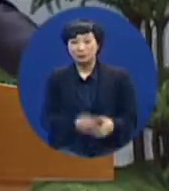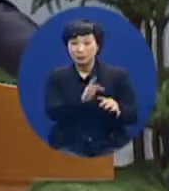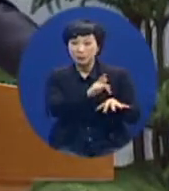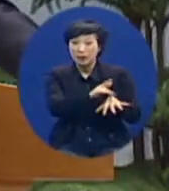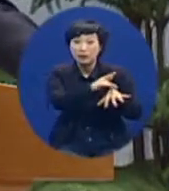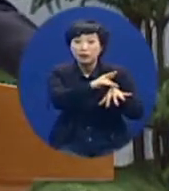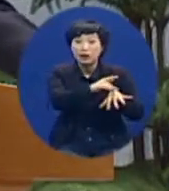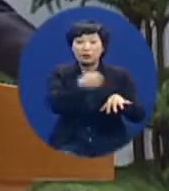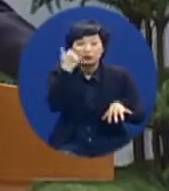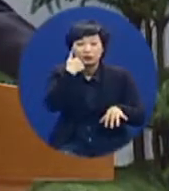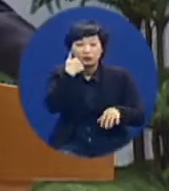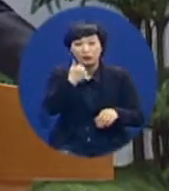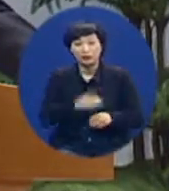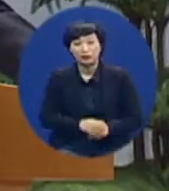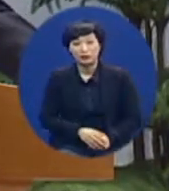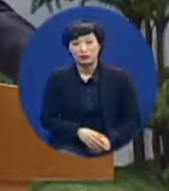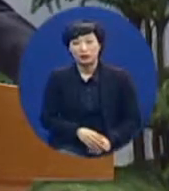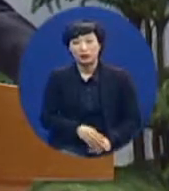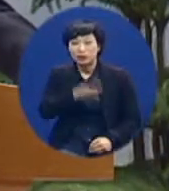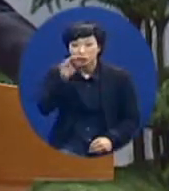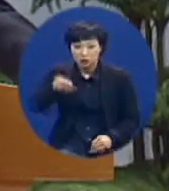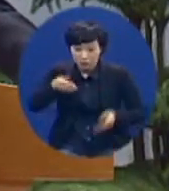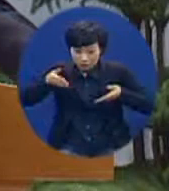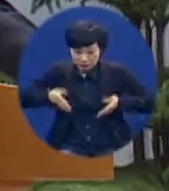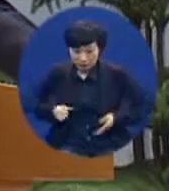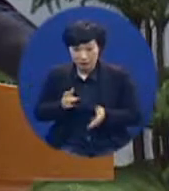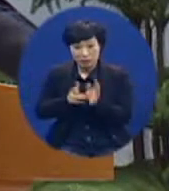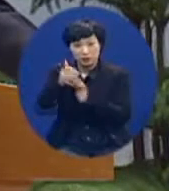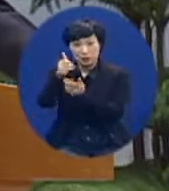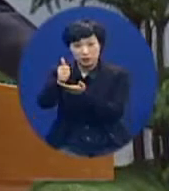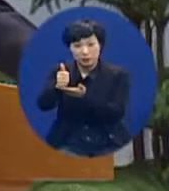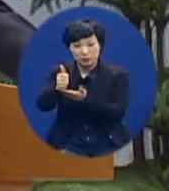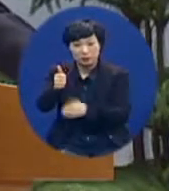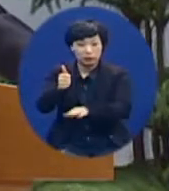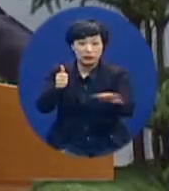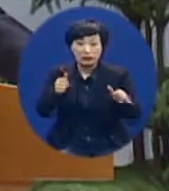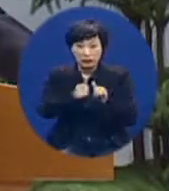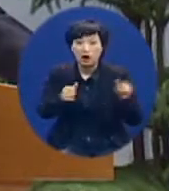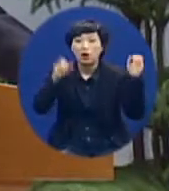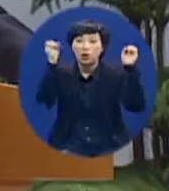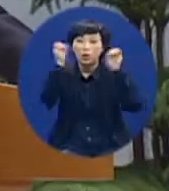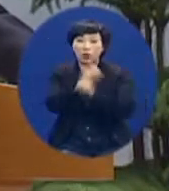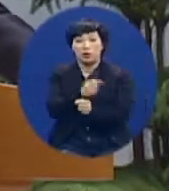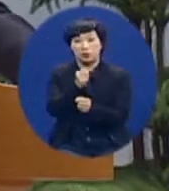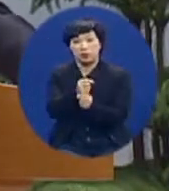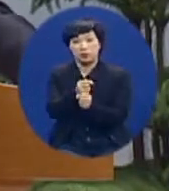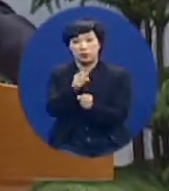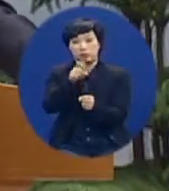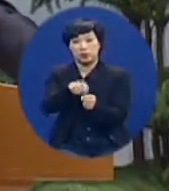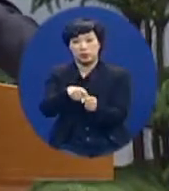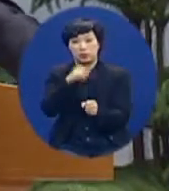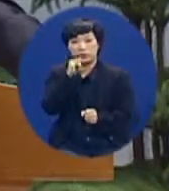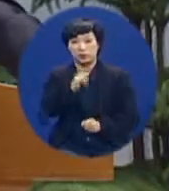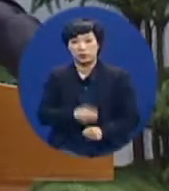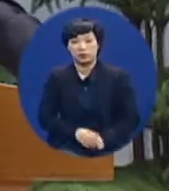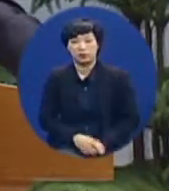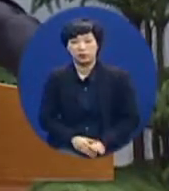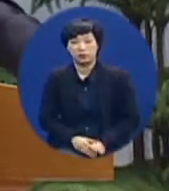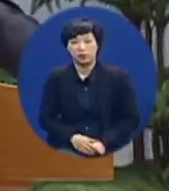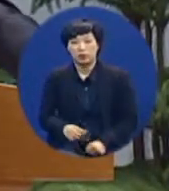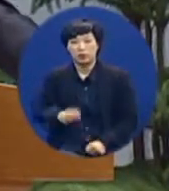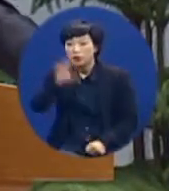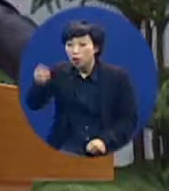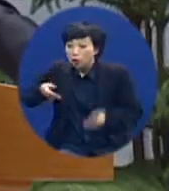The devil tries to make us misunderstand Jesus. If we understand